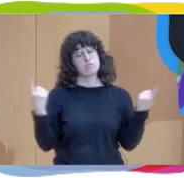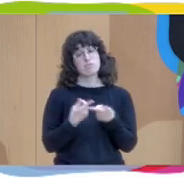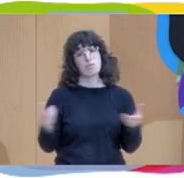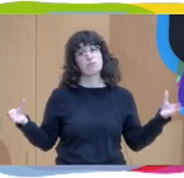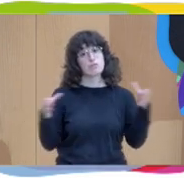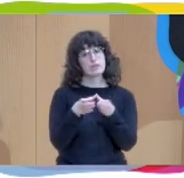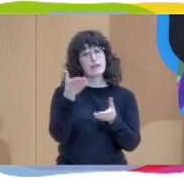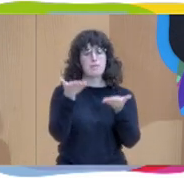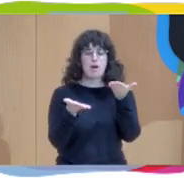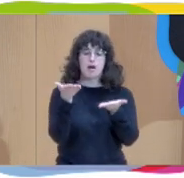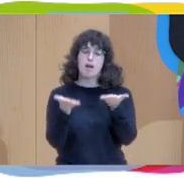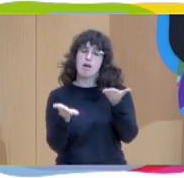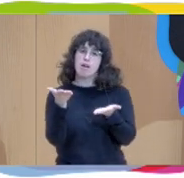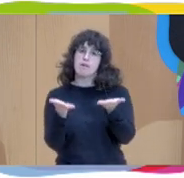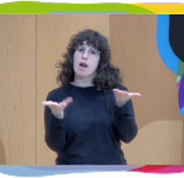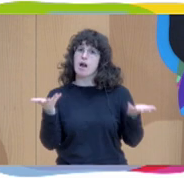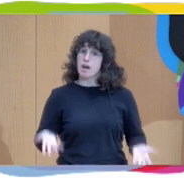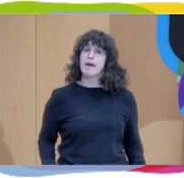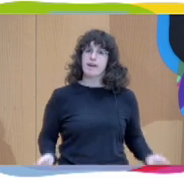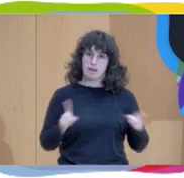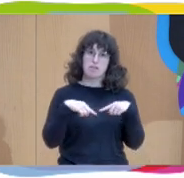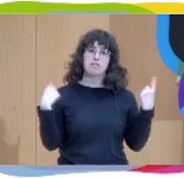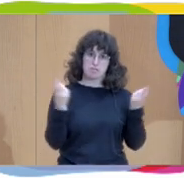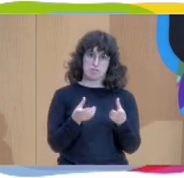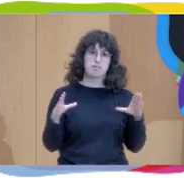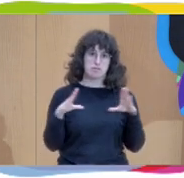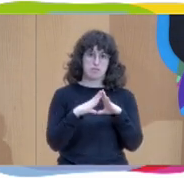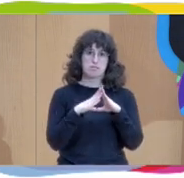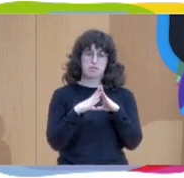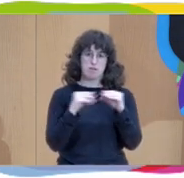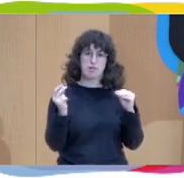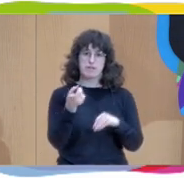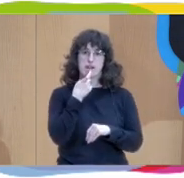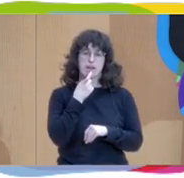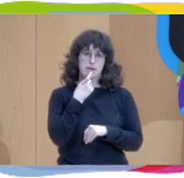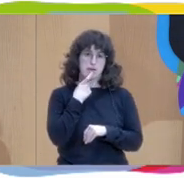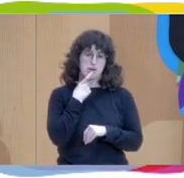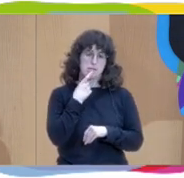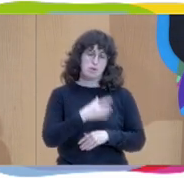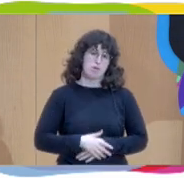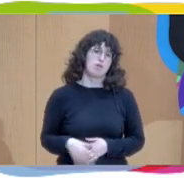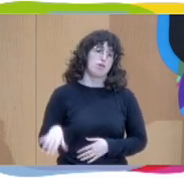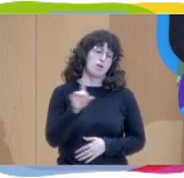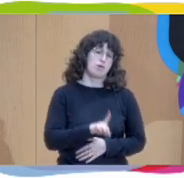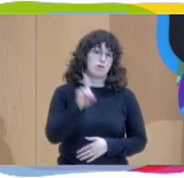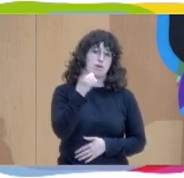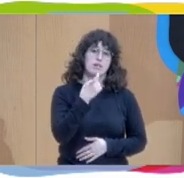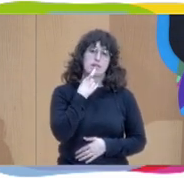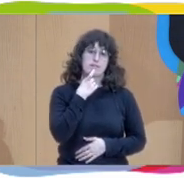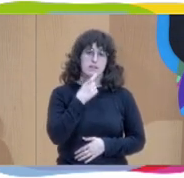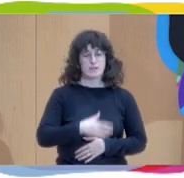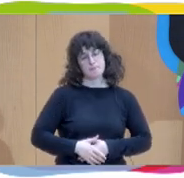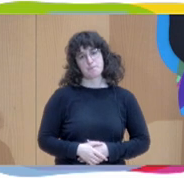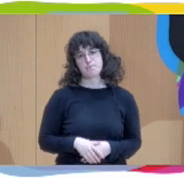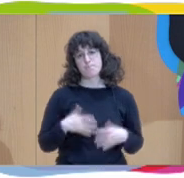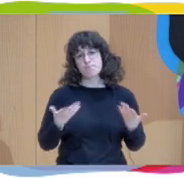University of Lapland, that is in Rovaniemi, in north of Finland. We